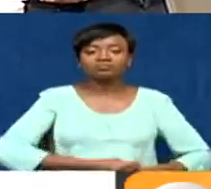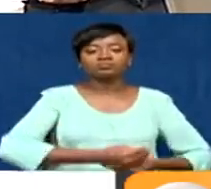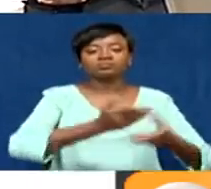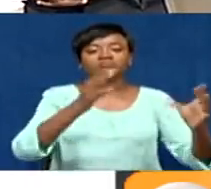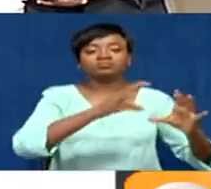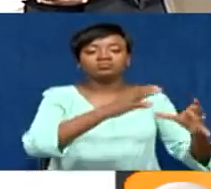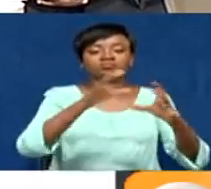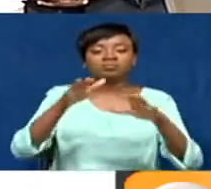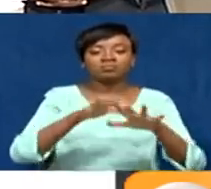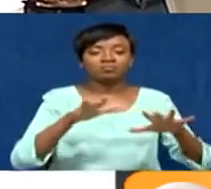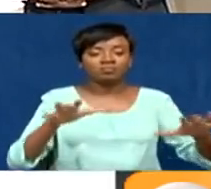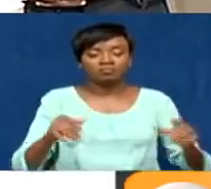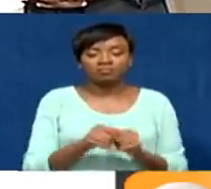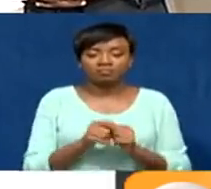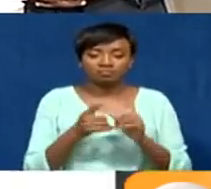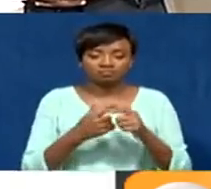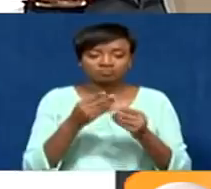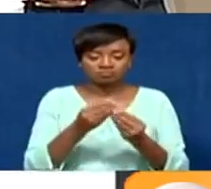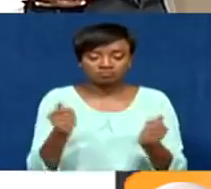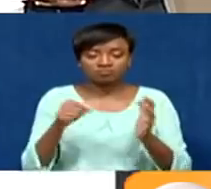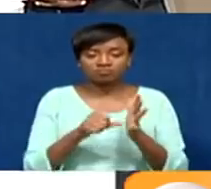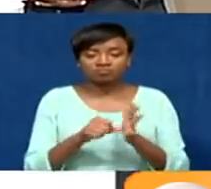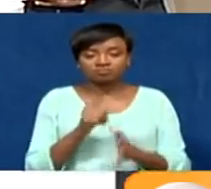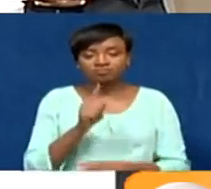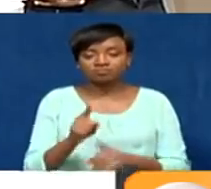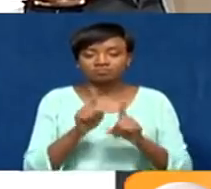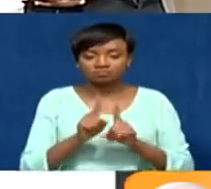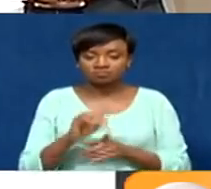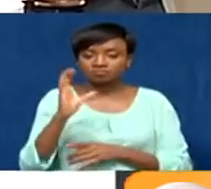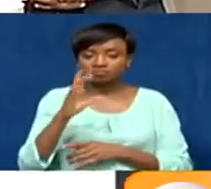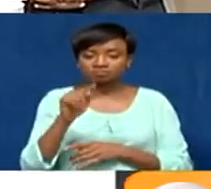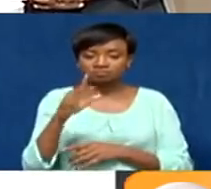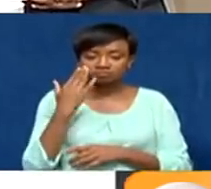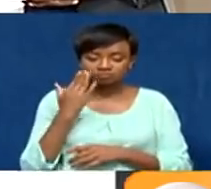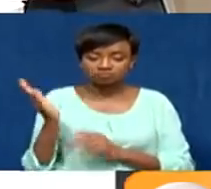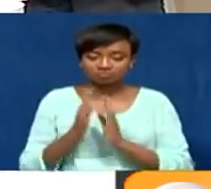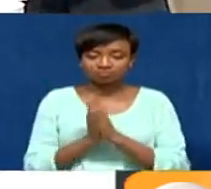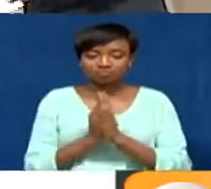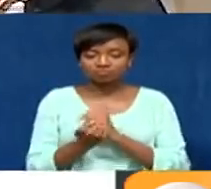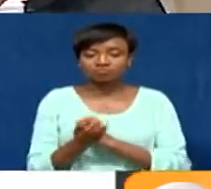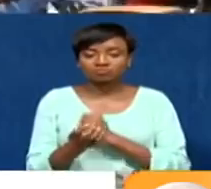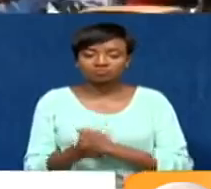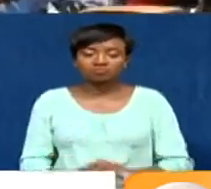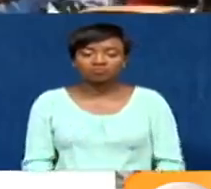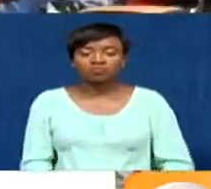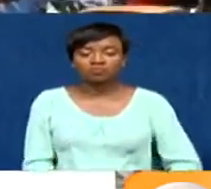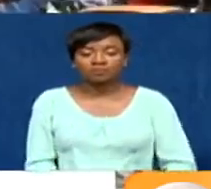companies within 2 days to resolve the standoff. Now, Citizen TV's Faisal Ahmed tells us more.